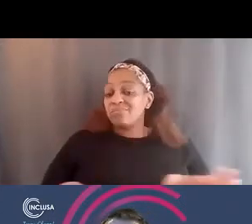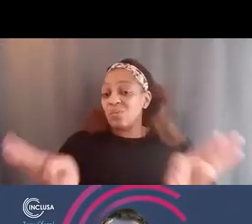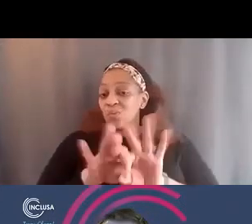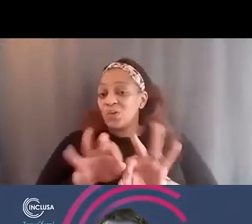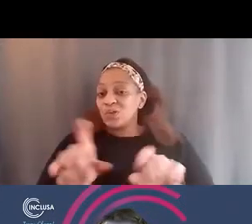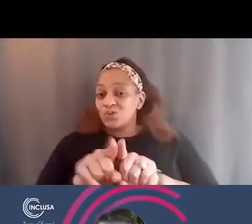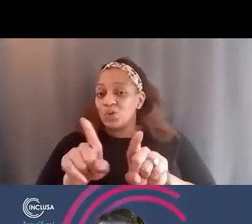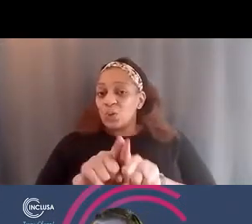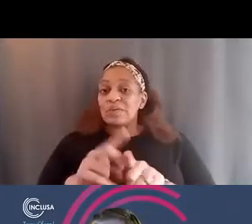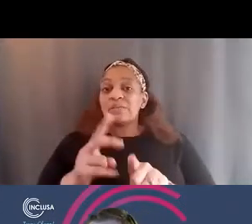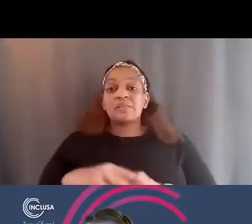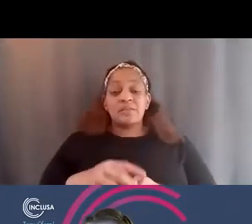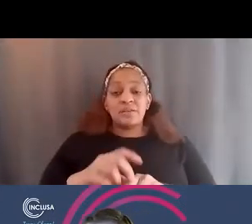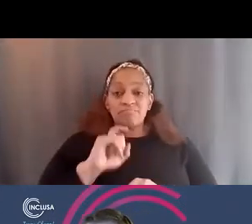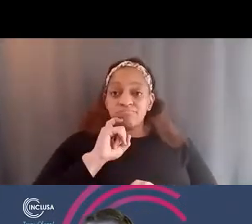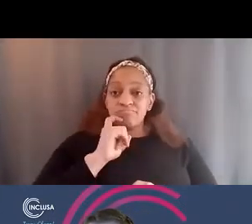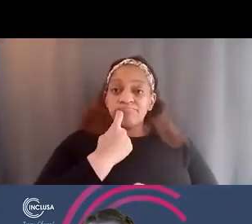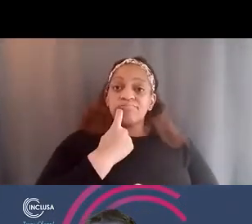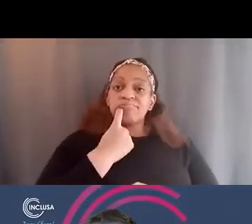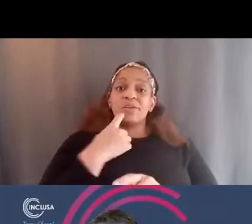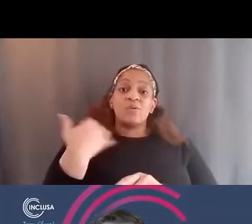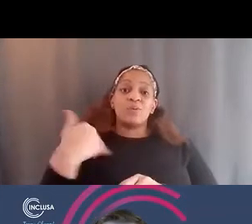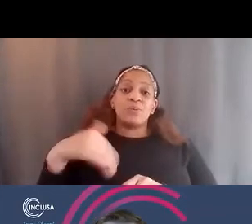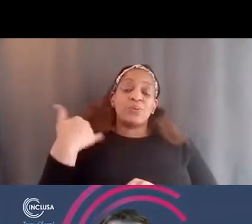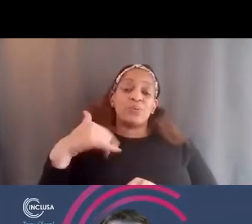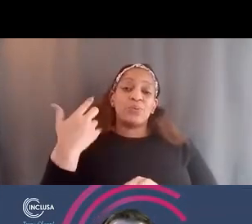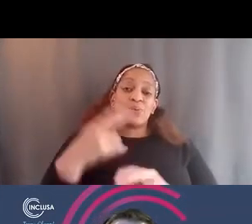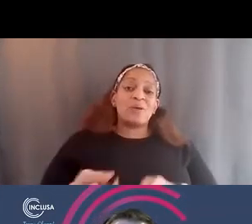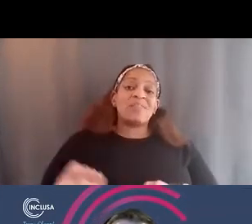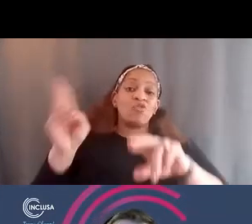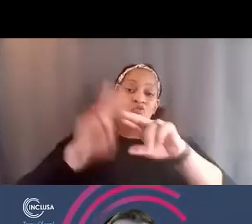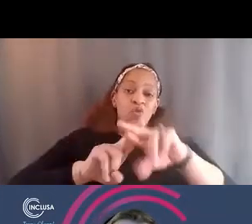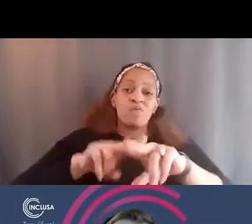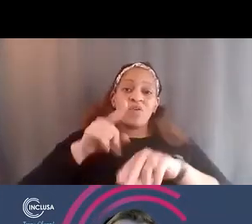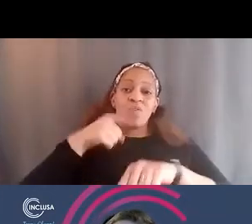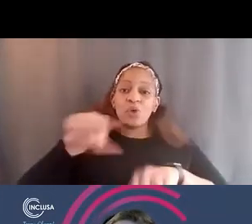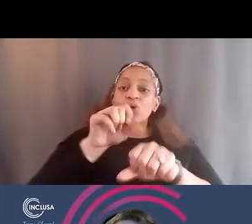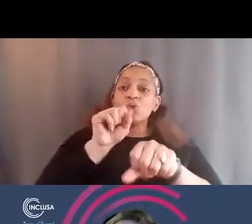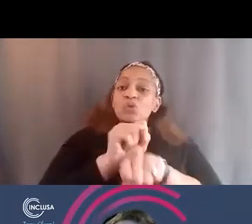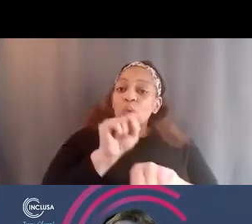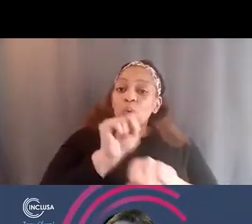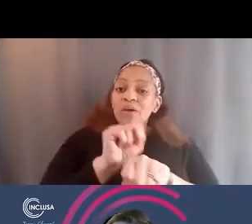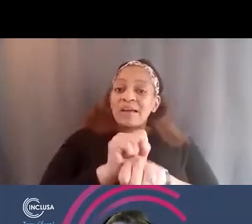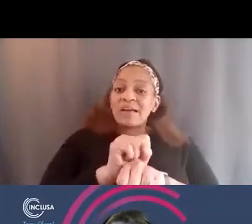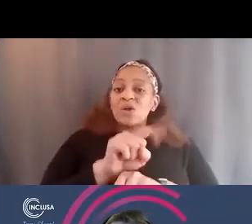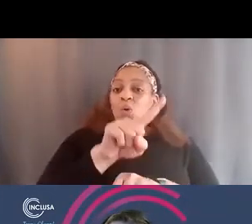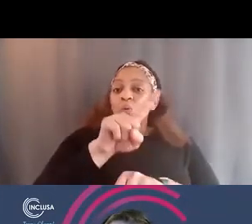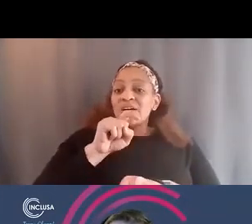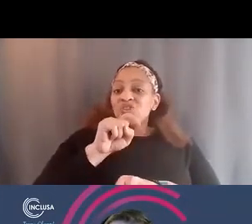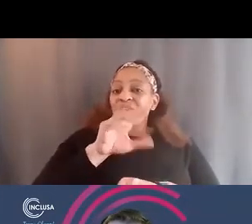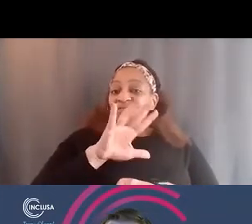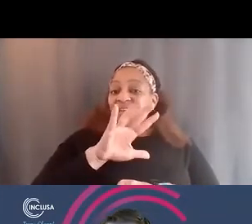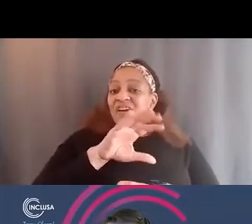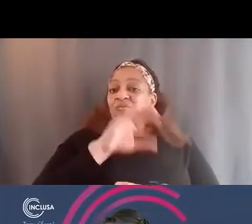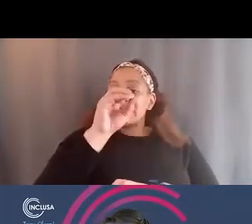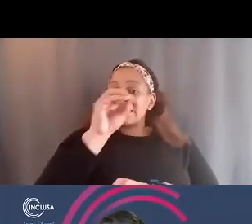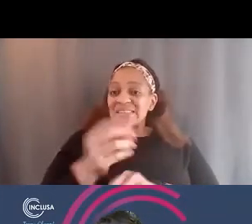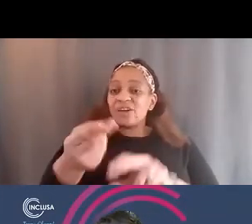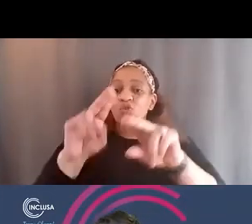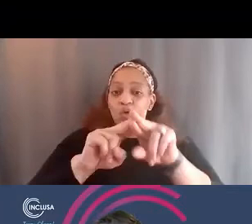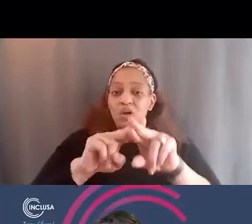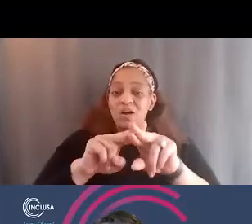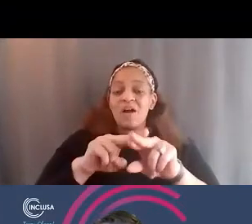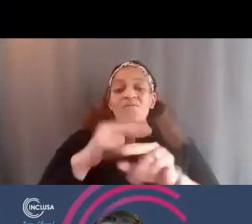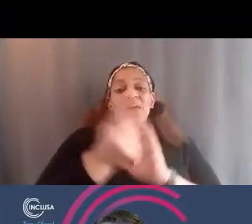significant growth in the number of hours those individuals were working. So we saw 105% growth in hours, total hours worked